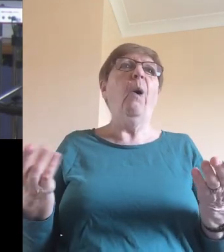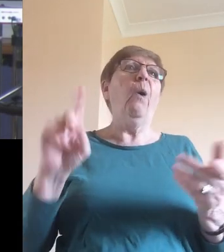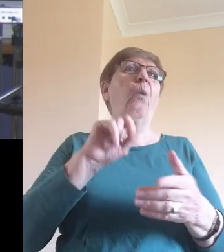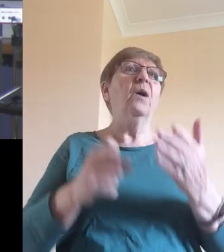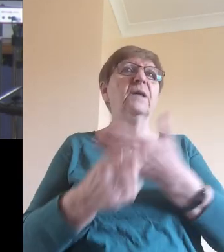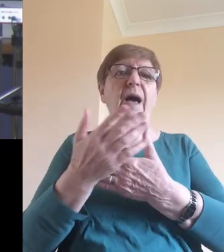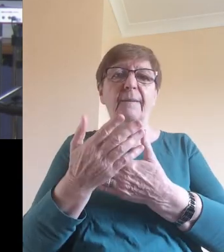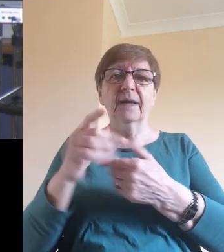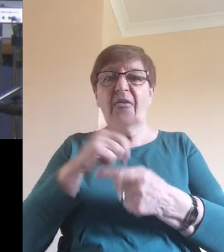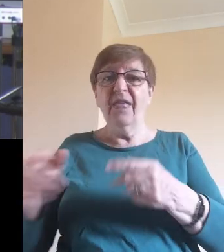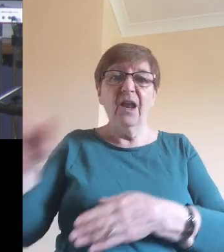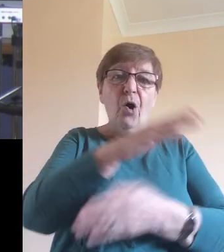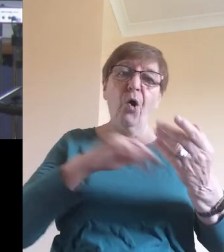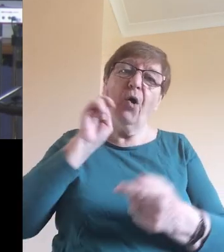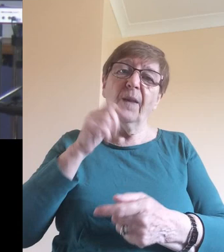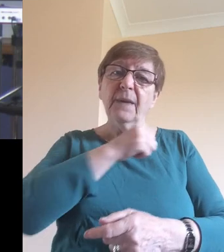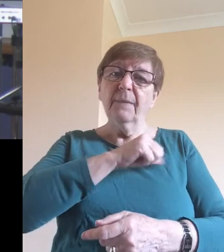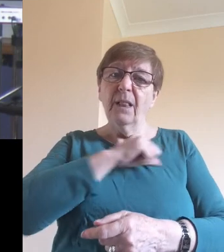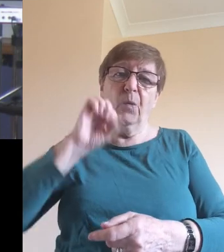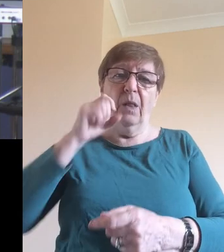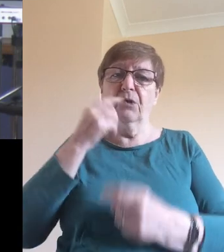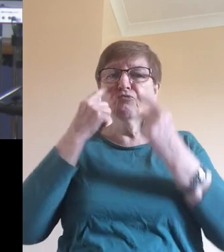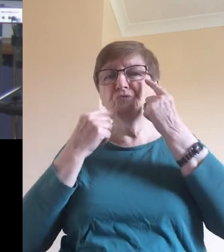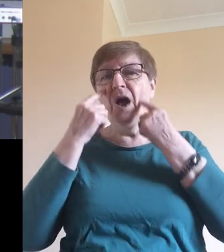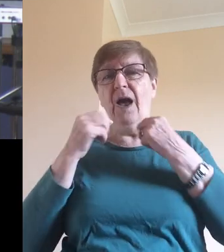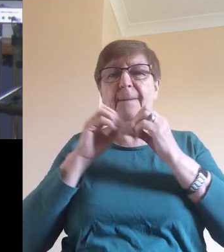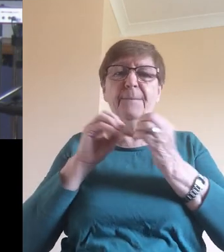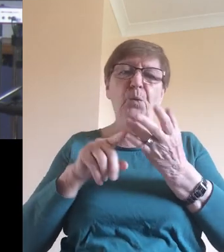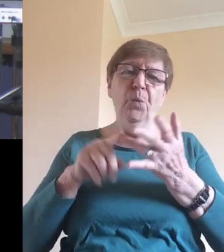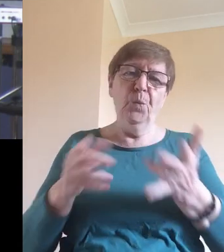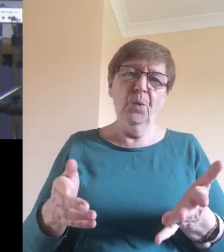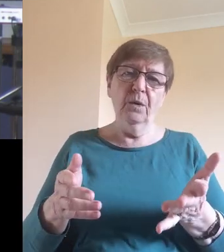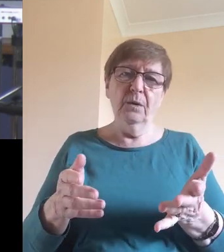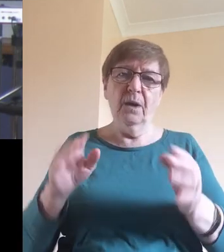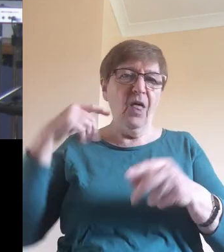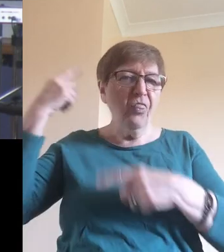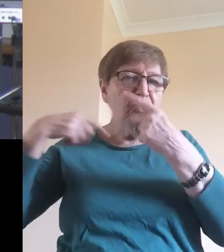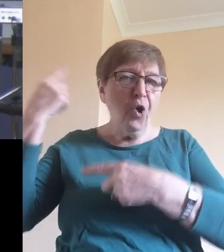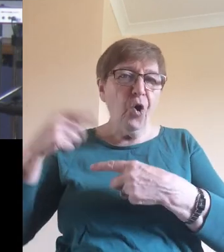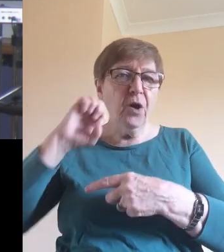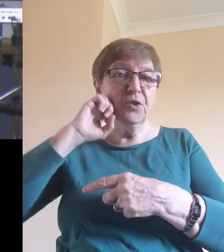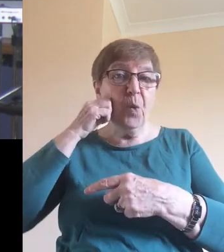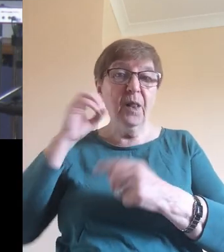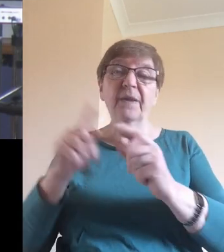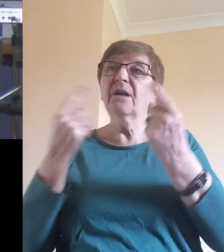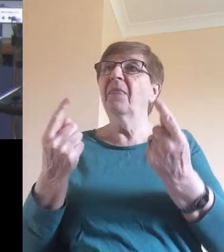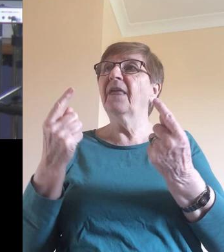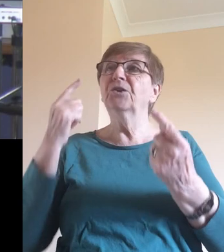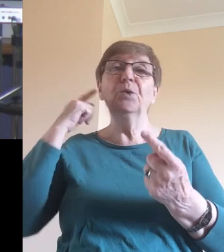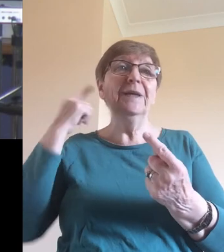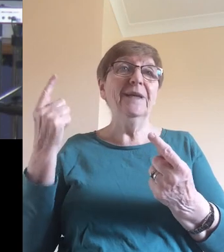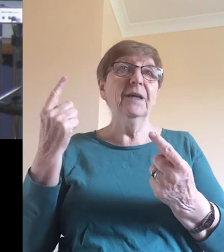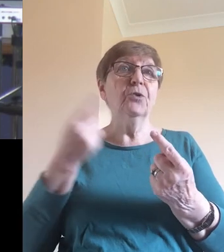and then all the saints will all cry boo-hoo. That noise, said the world, will be something to hear. So